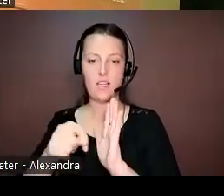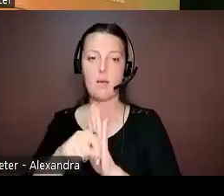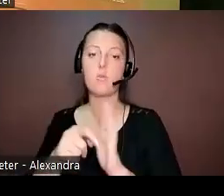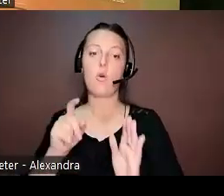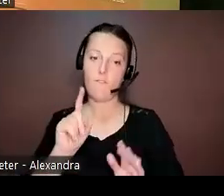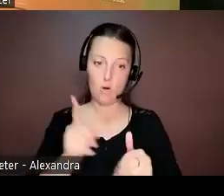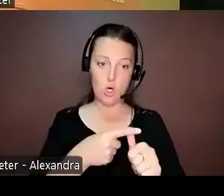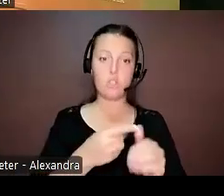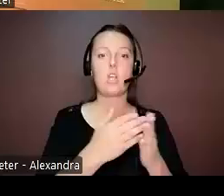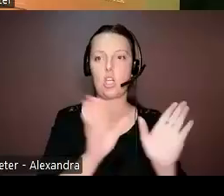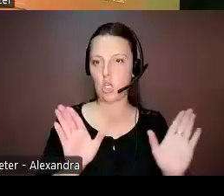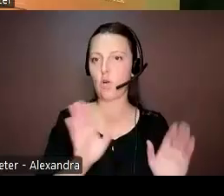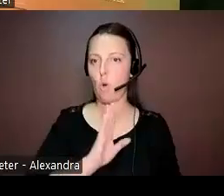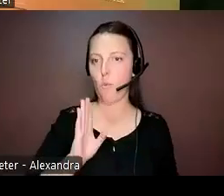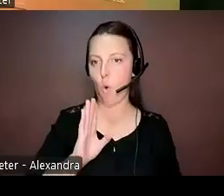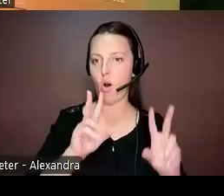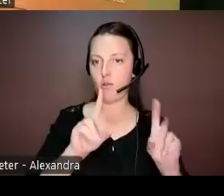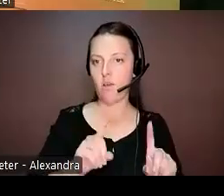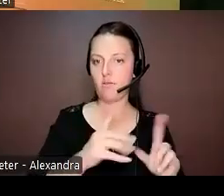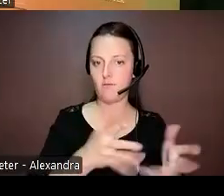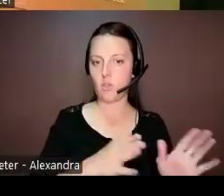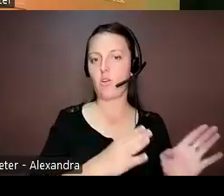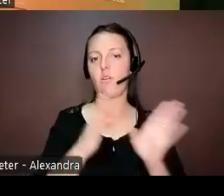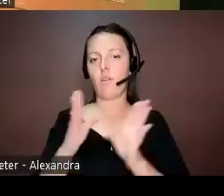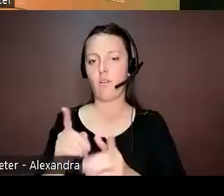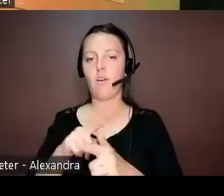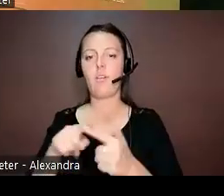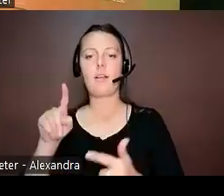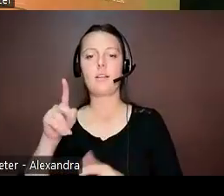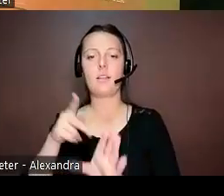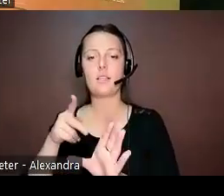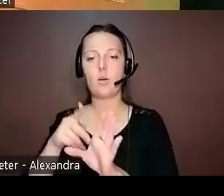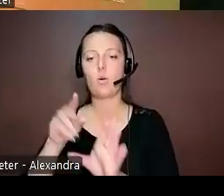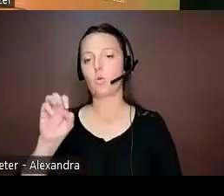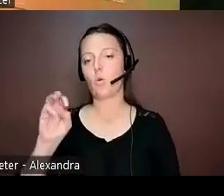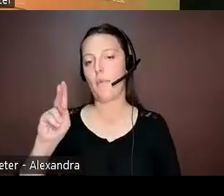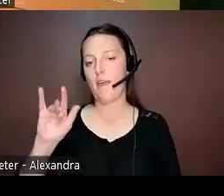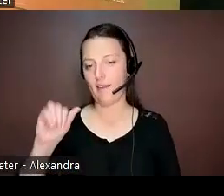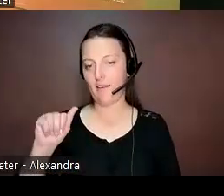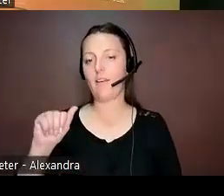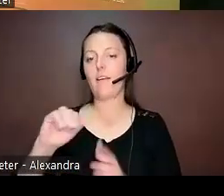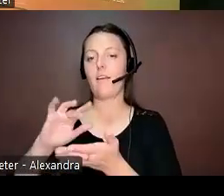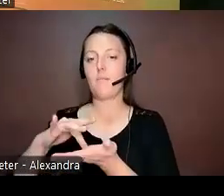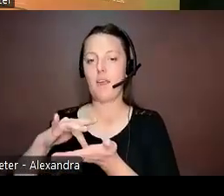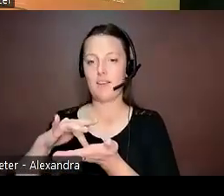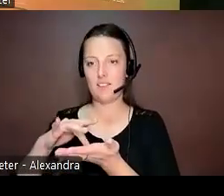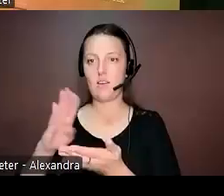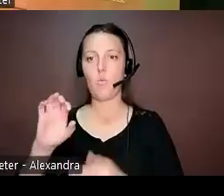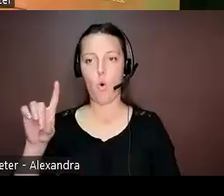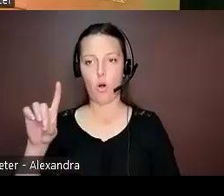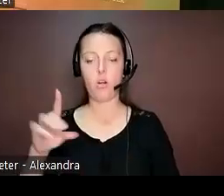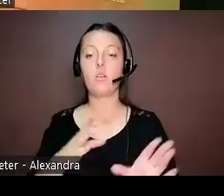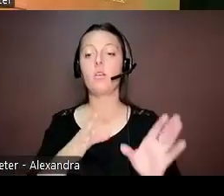changed the name to consultation liaison psychiatry. And that's how I became consultation liaison